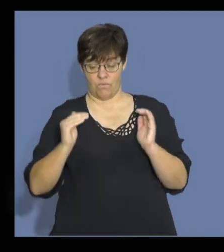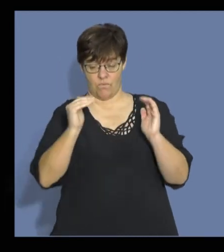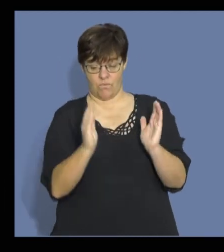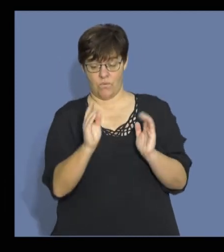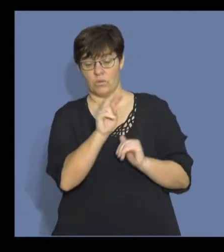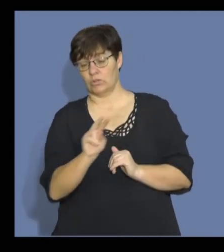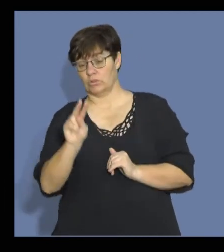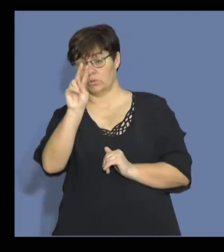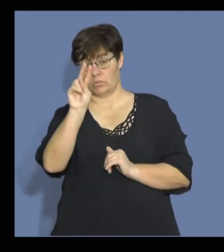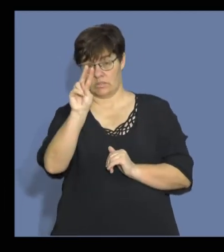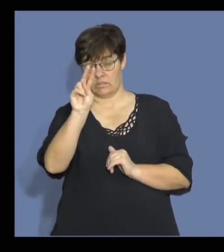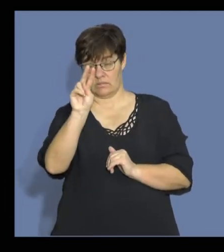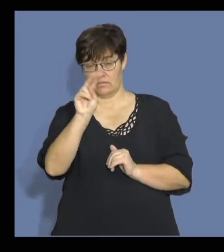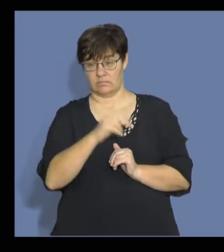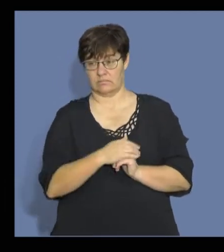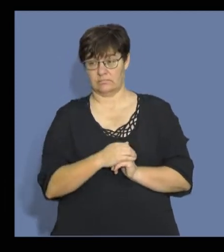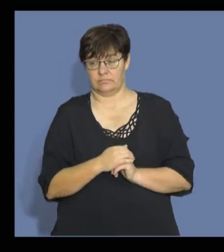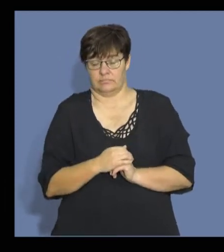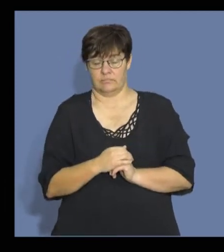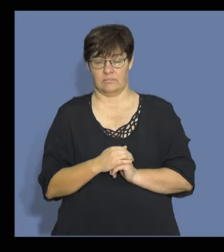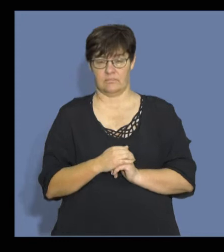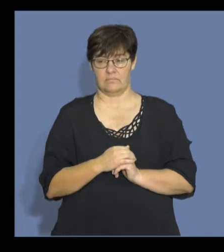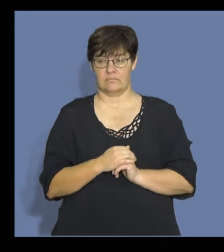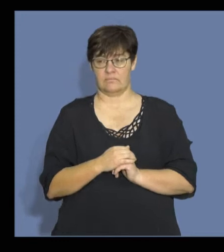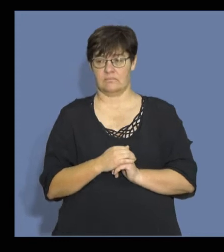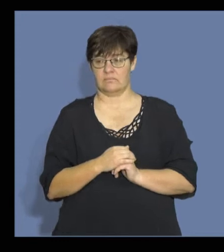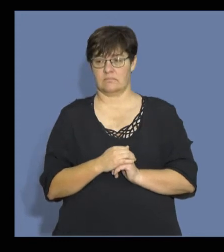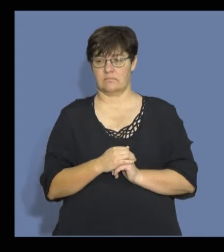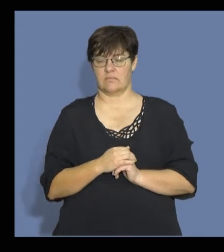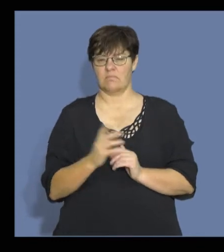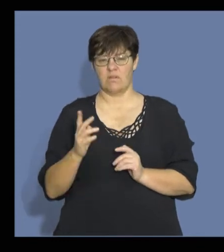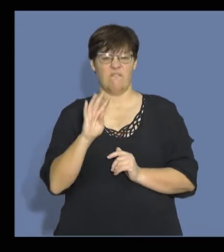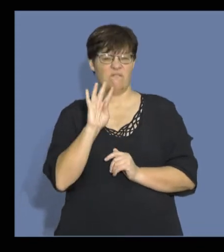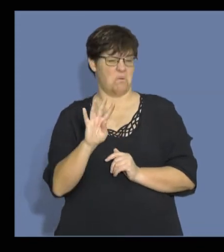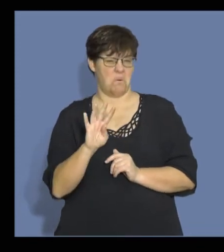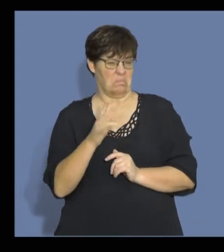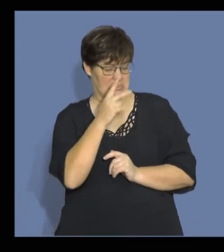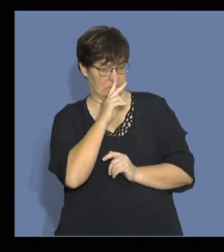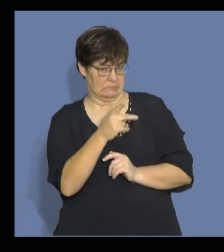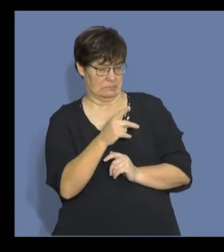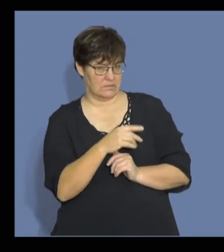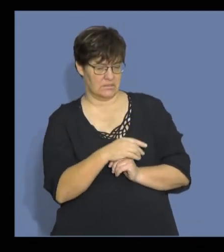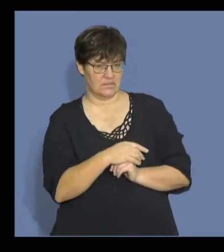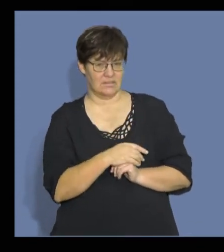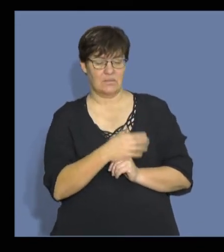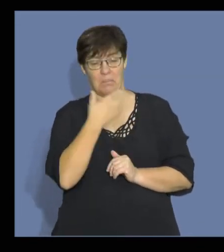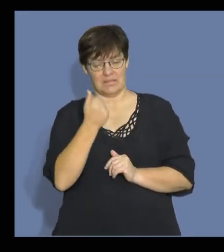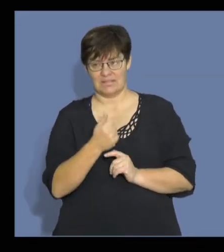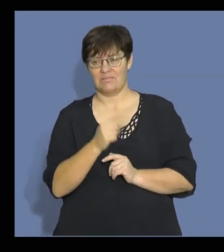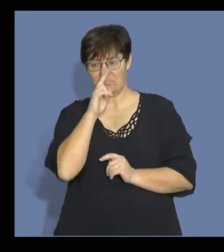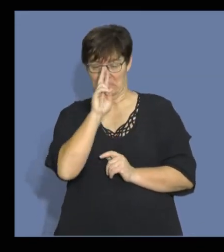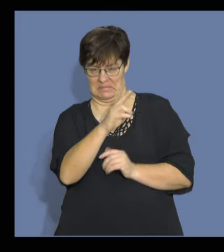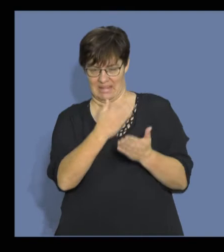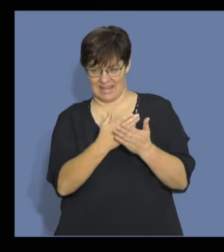I'm going to close the brackets, and I'm going to square it. That 4 is not the best 4 that I've drawn, but it's